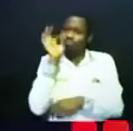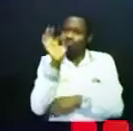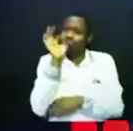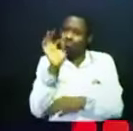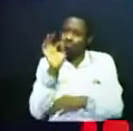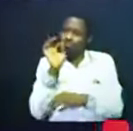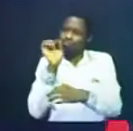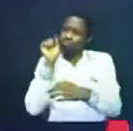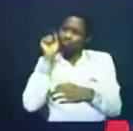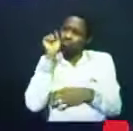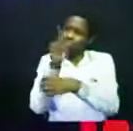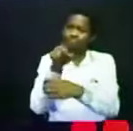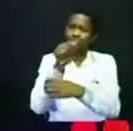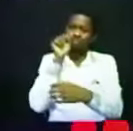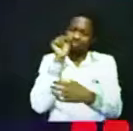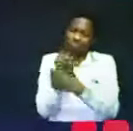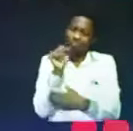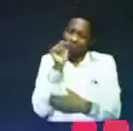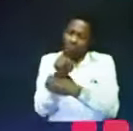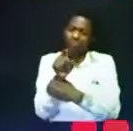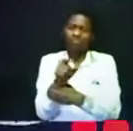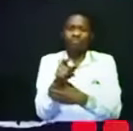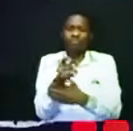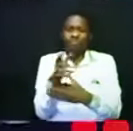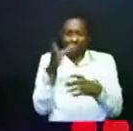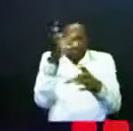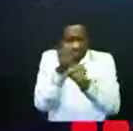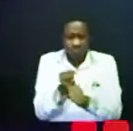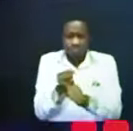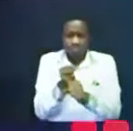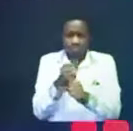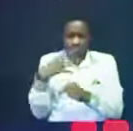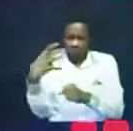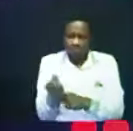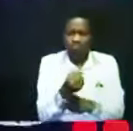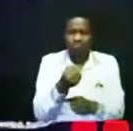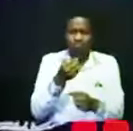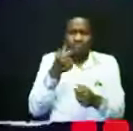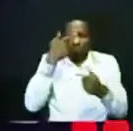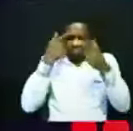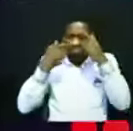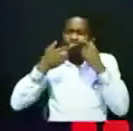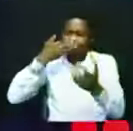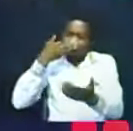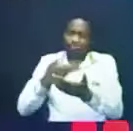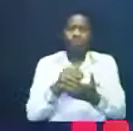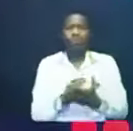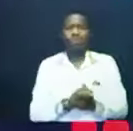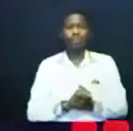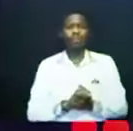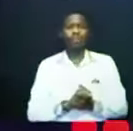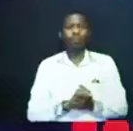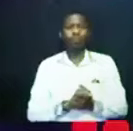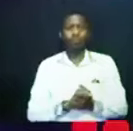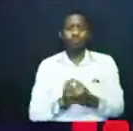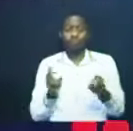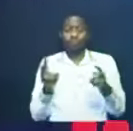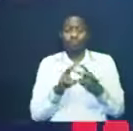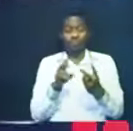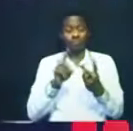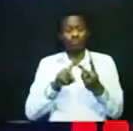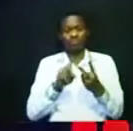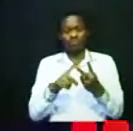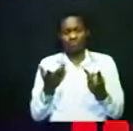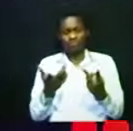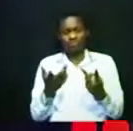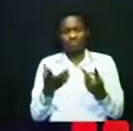accept it. Take it. Receive it. It is a good offer. When we say to accept,